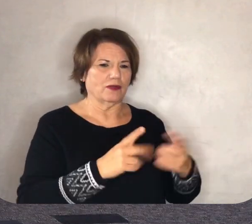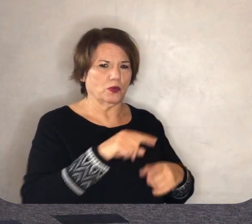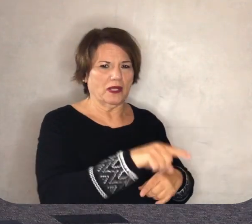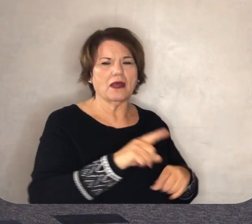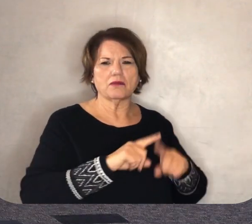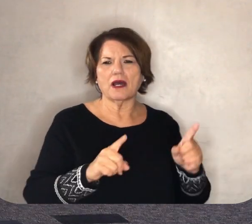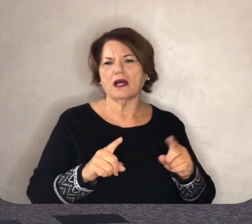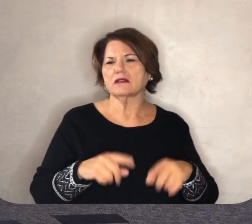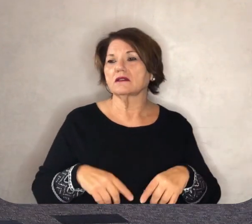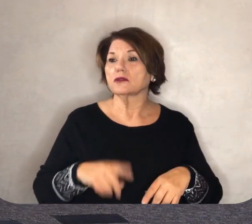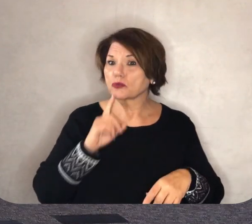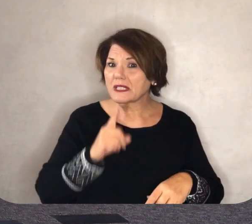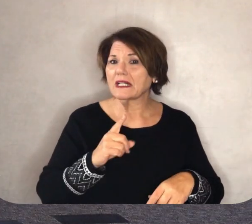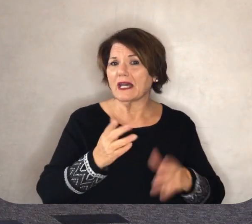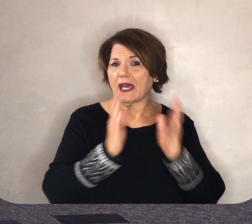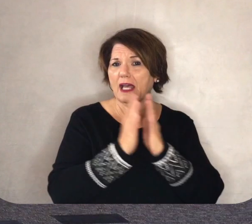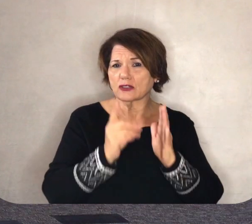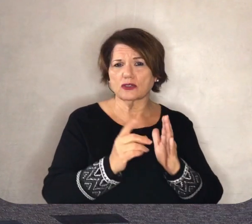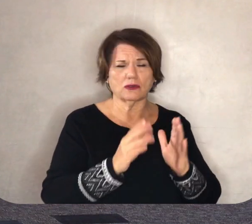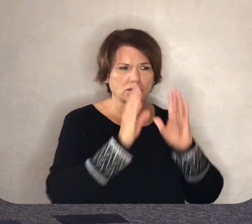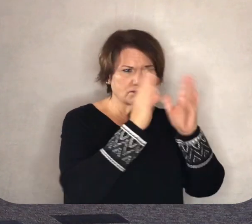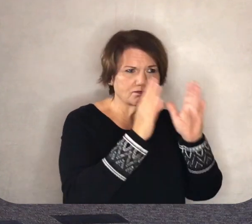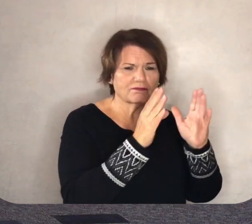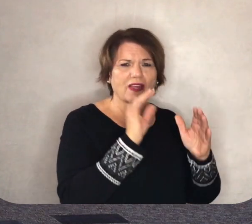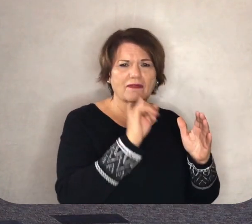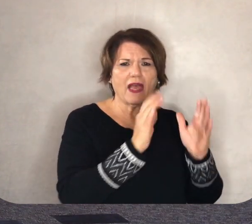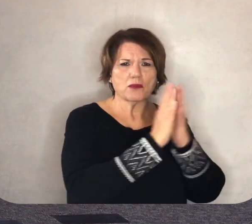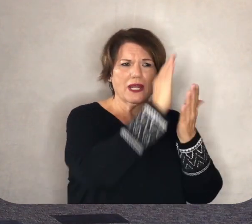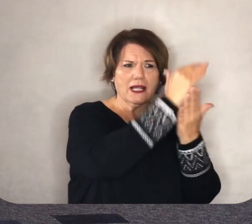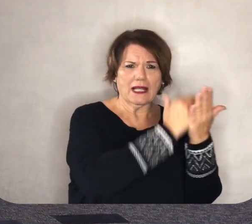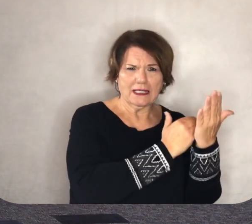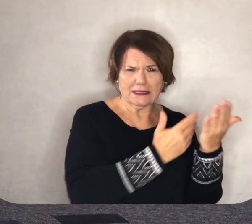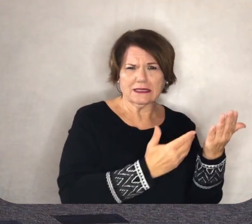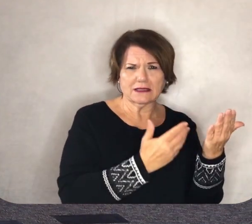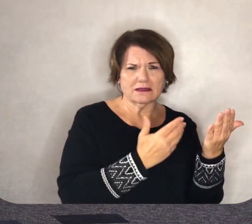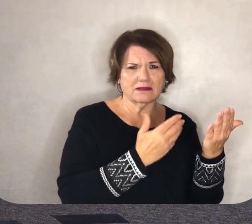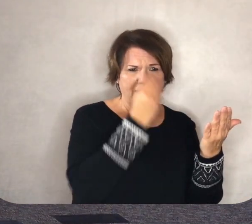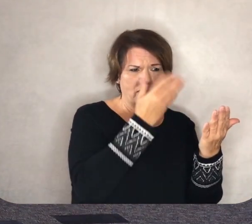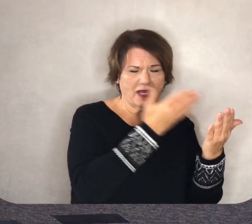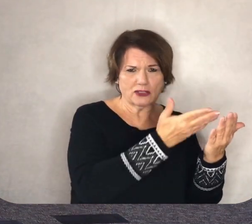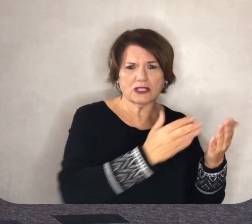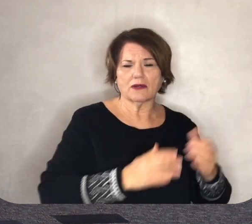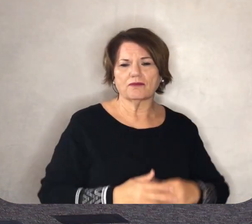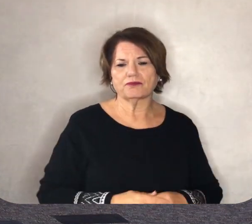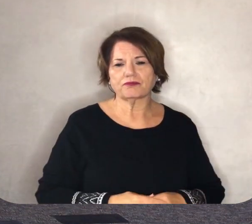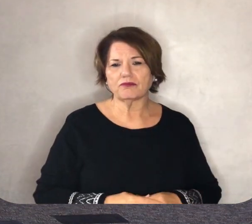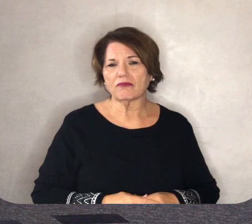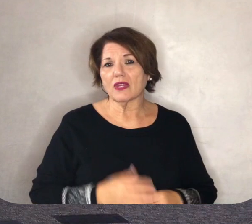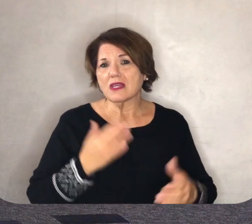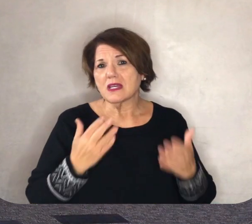to that prayer list. You really can have the best, most updated information there. The only reason we wouldn't have that particular